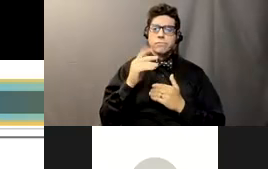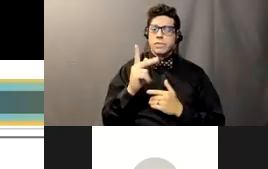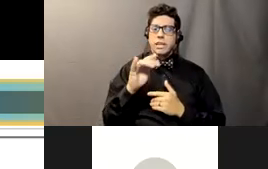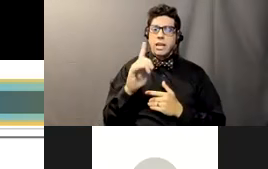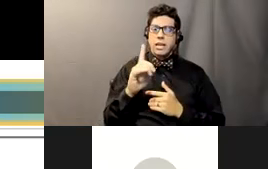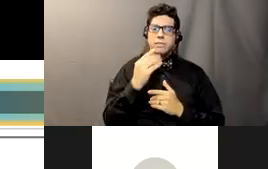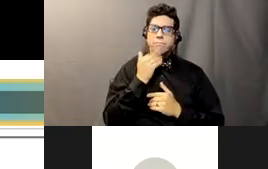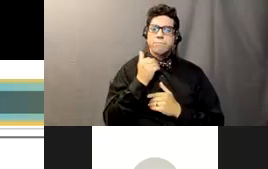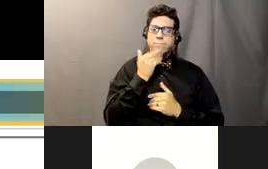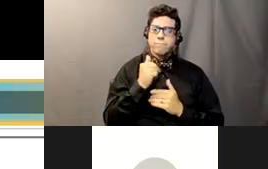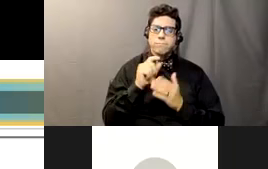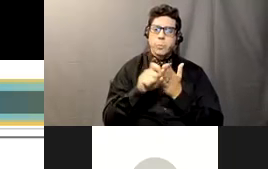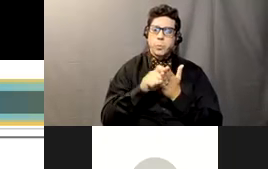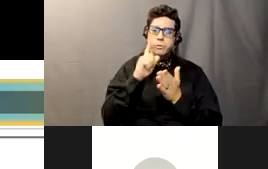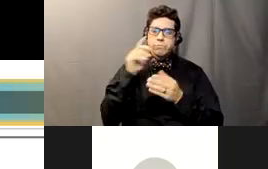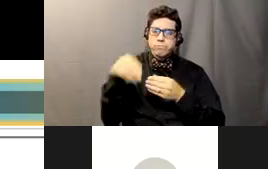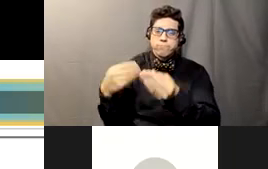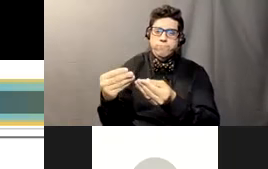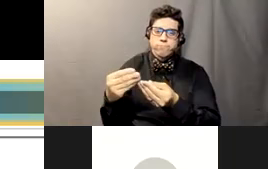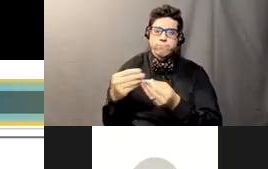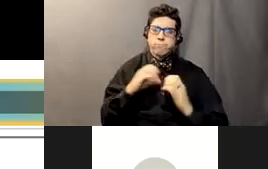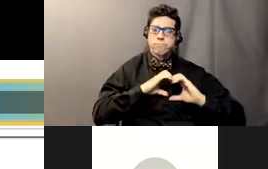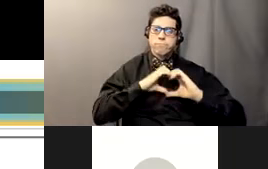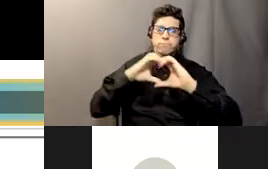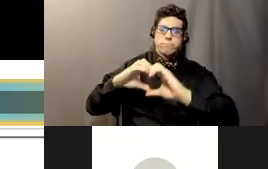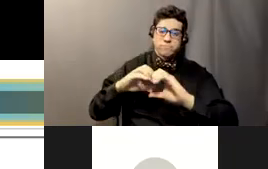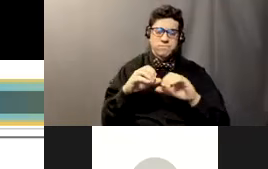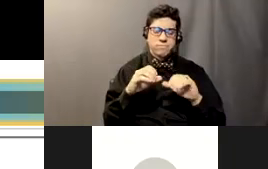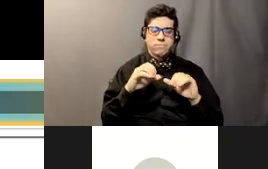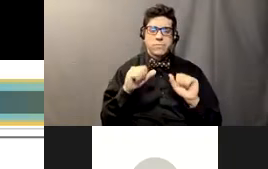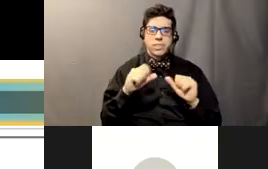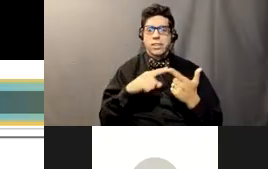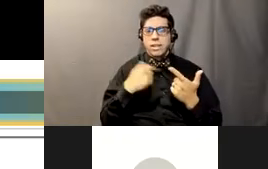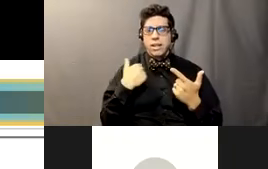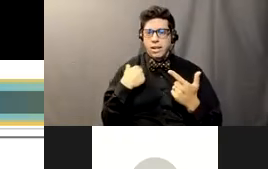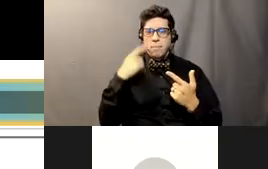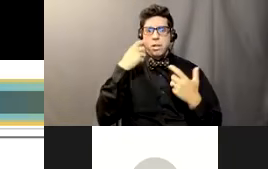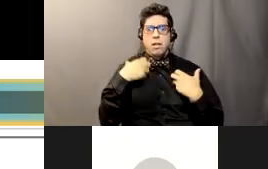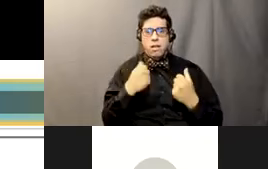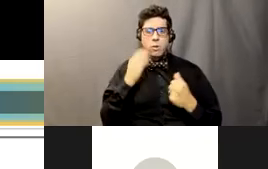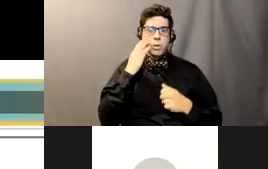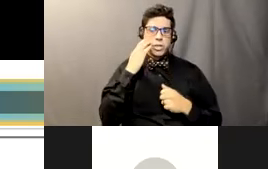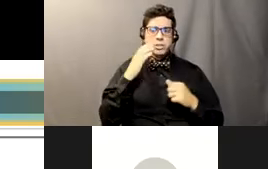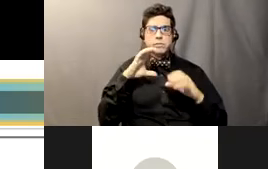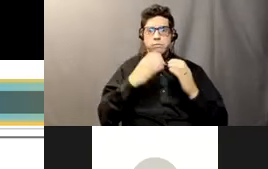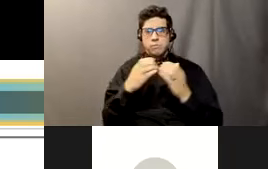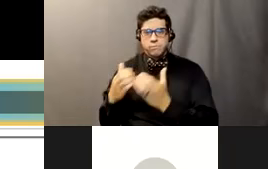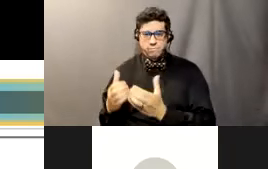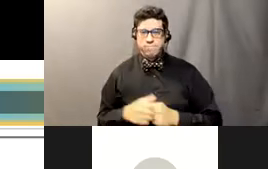year. And then stigma reduction campaigns through our NAMI on campus mental health clubs.